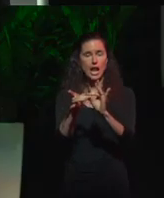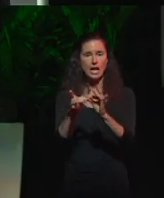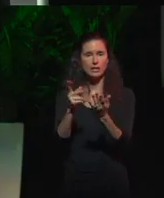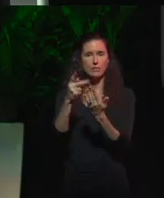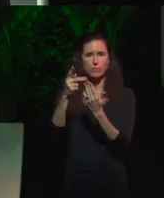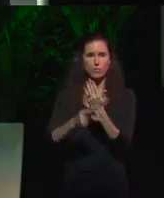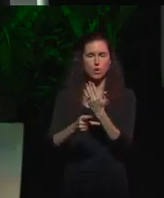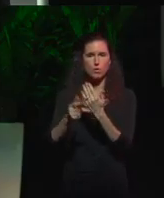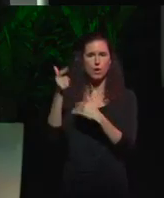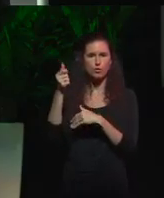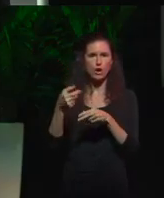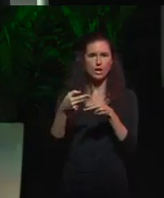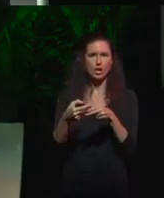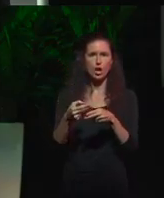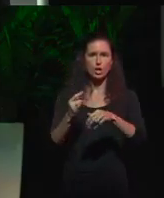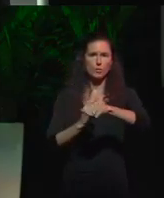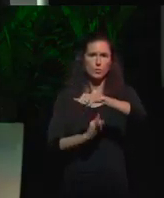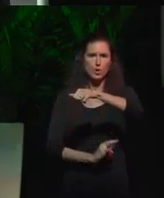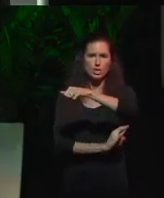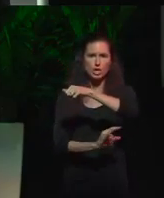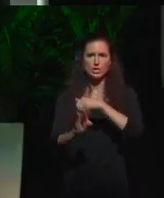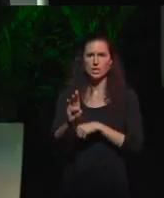a grant called Bridges.